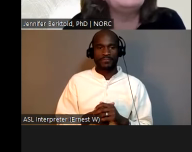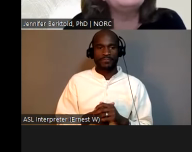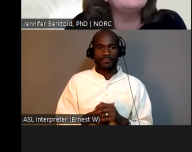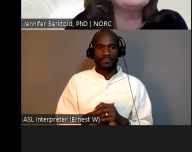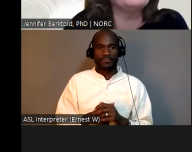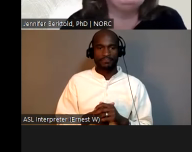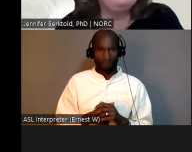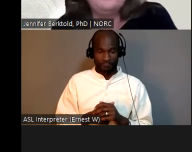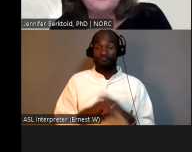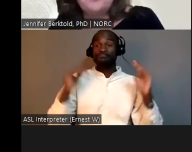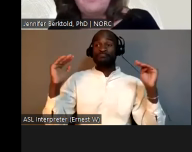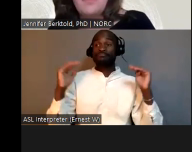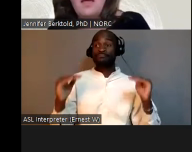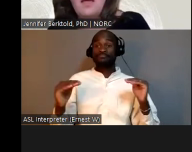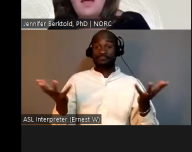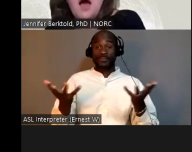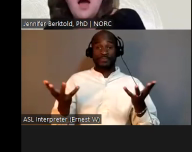So here's the next one.